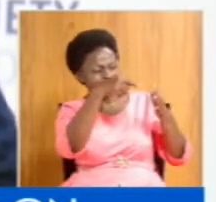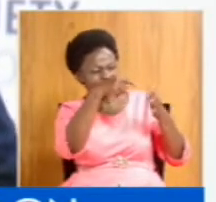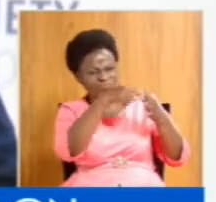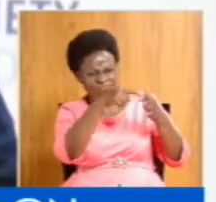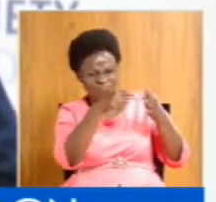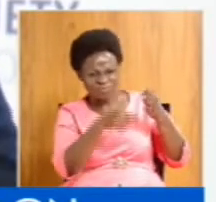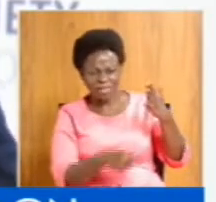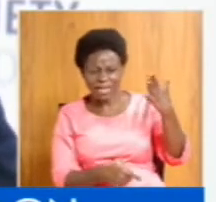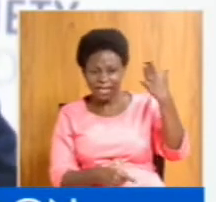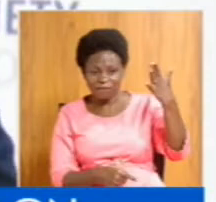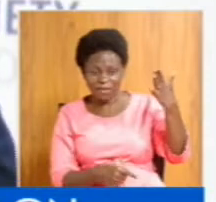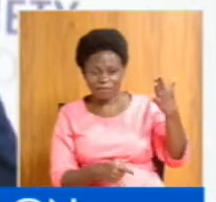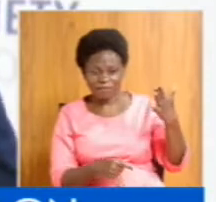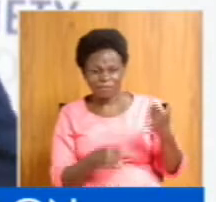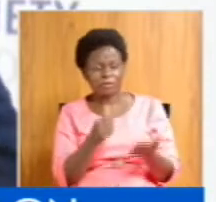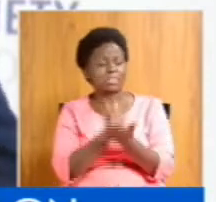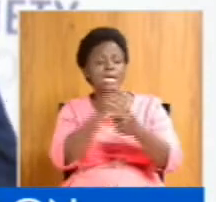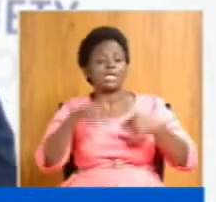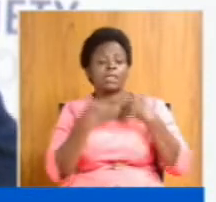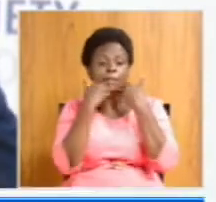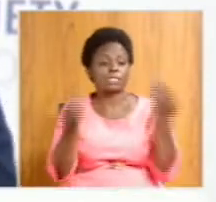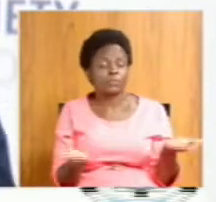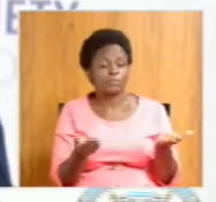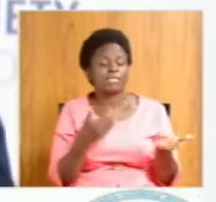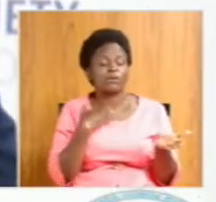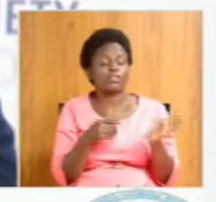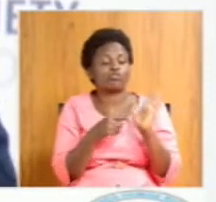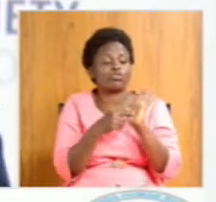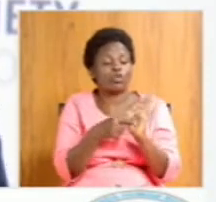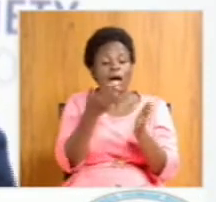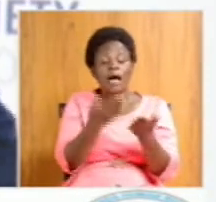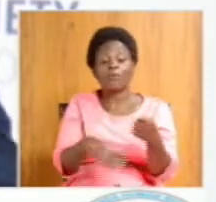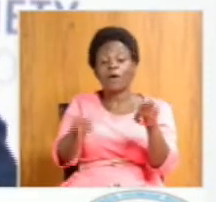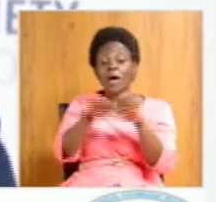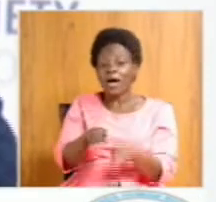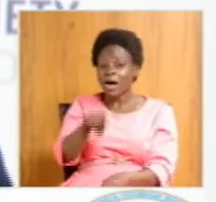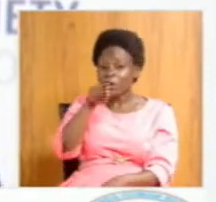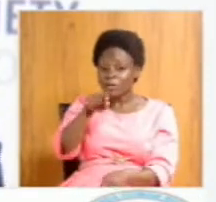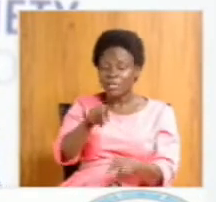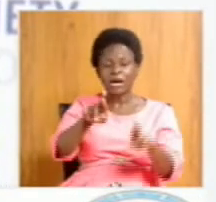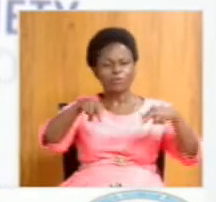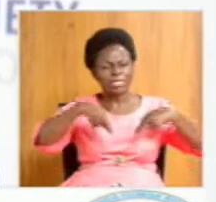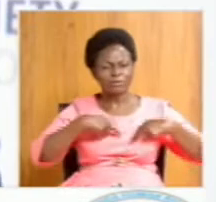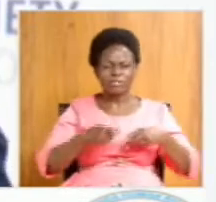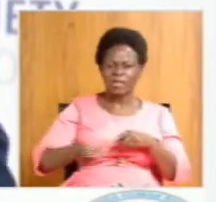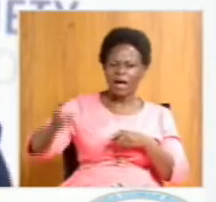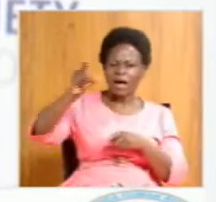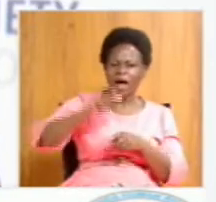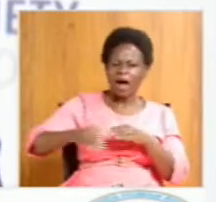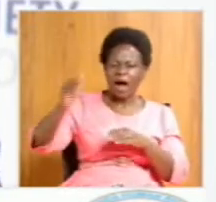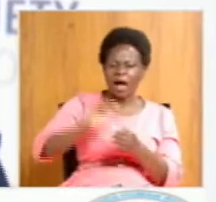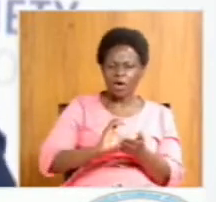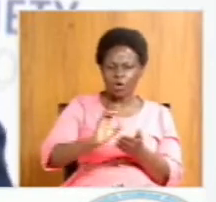won't really go into, because it doesn't help us. But I want to illustrate how that concession results into a high cost of electricity